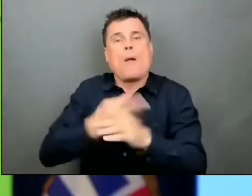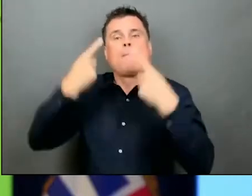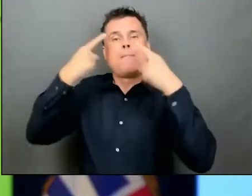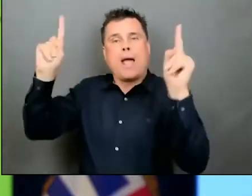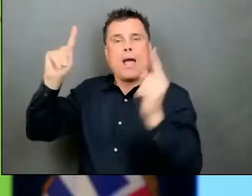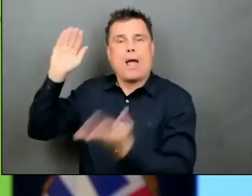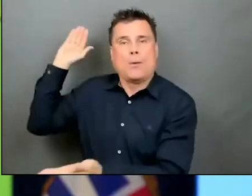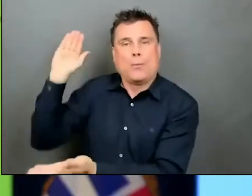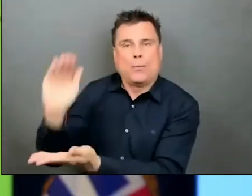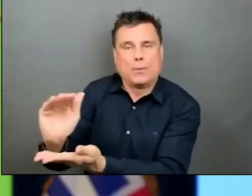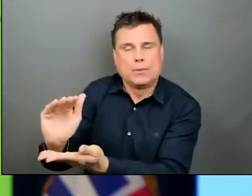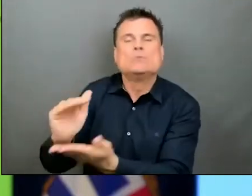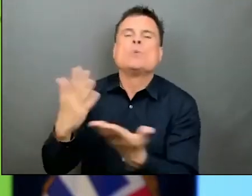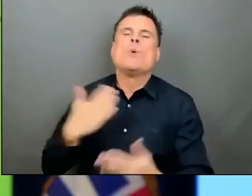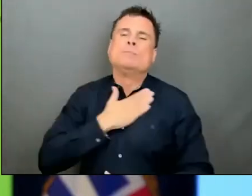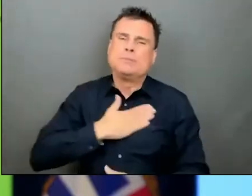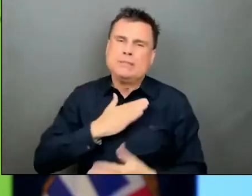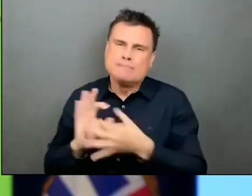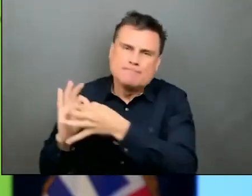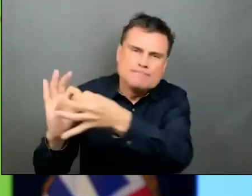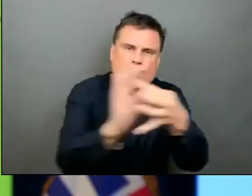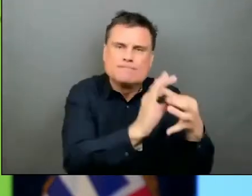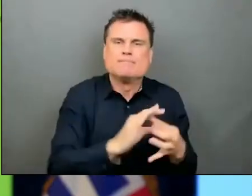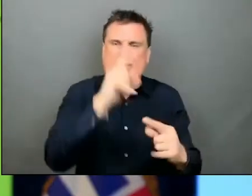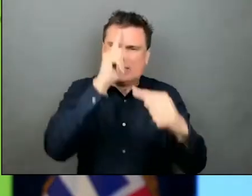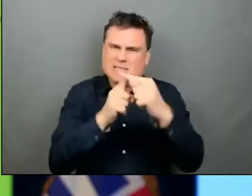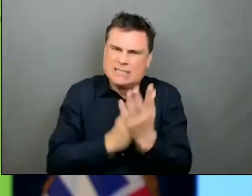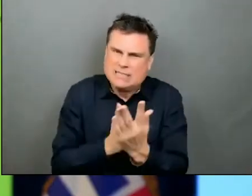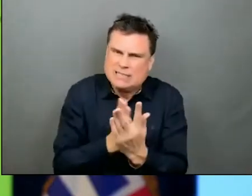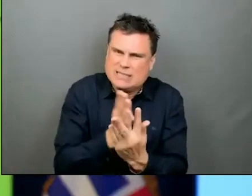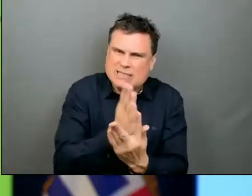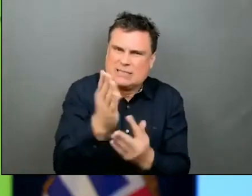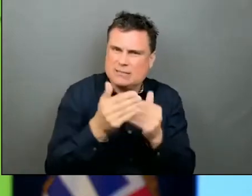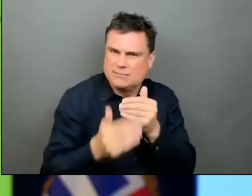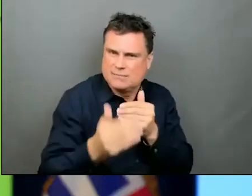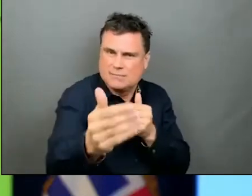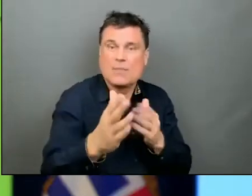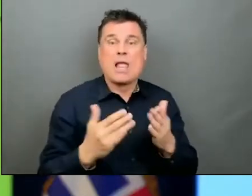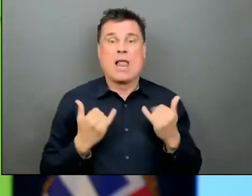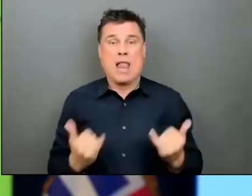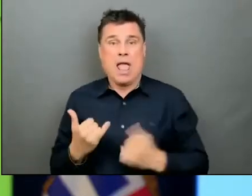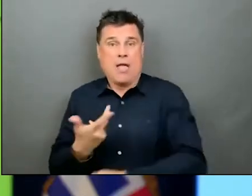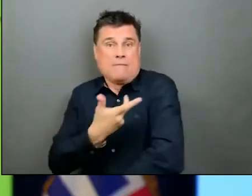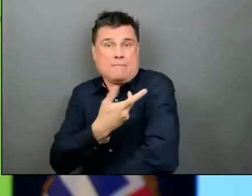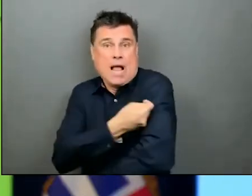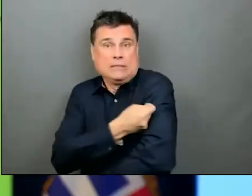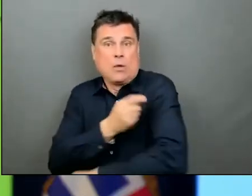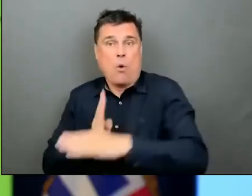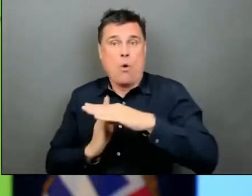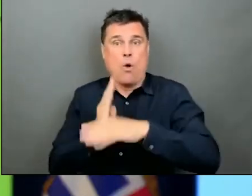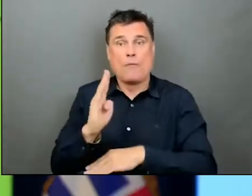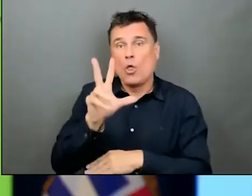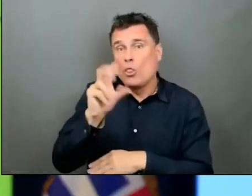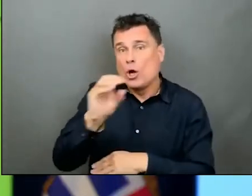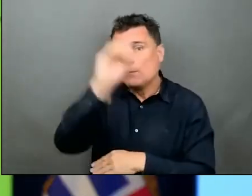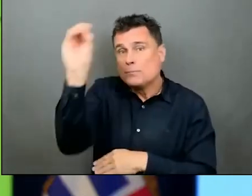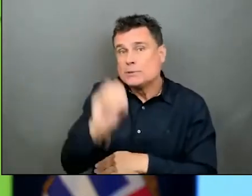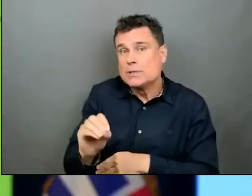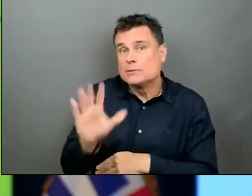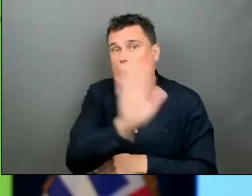coming weeks. At this point, we've vaccinated more than 30% of our eligible